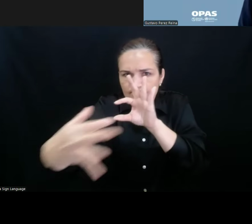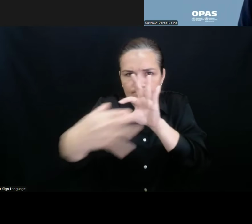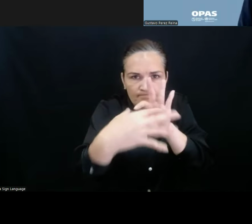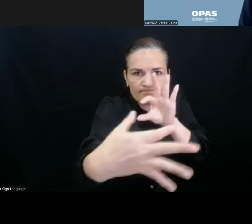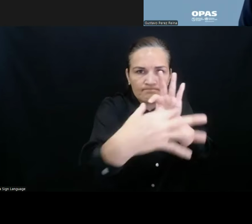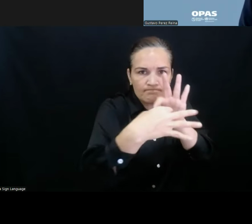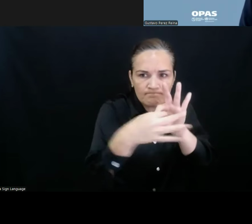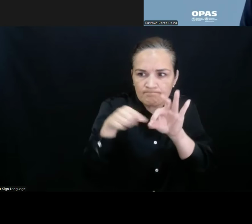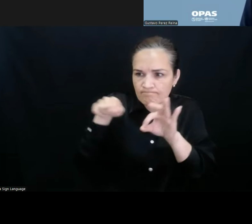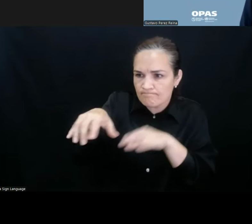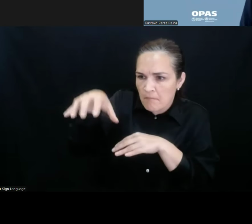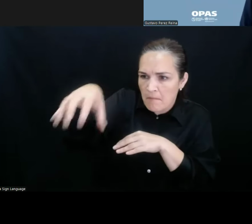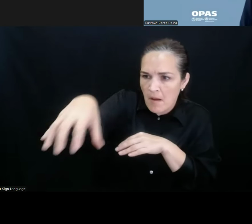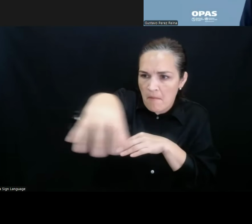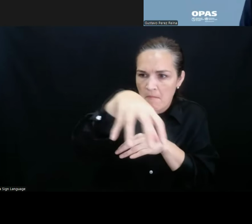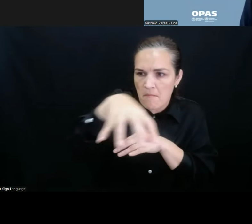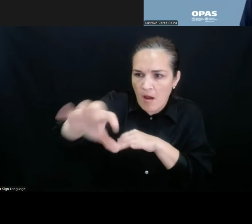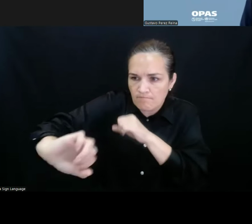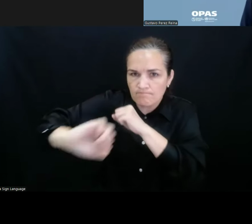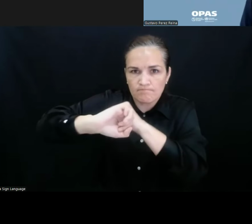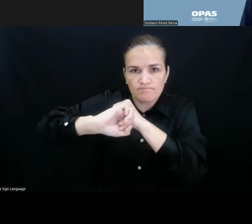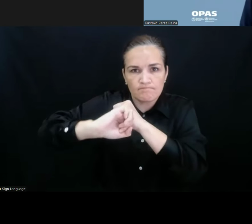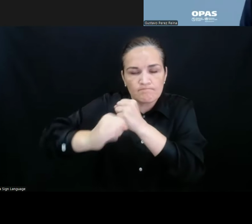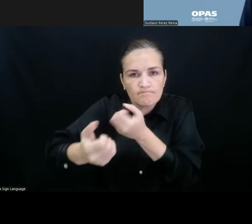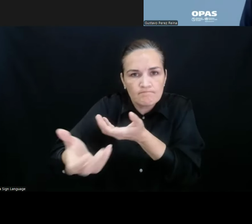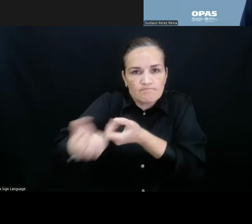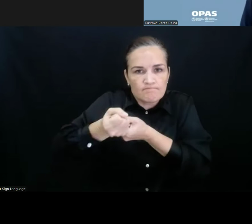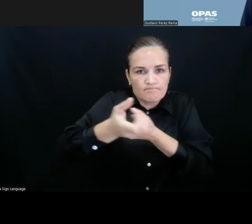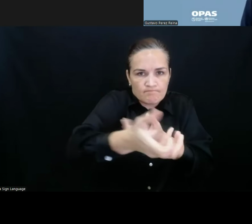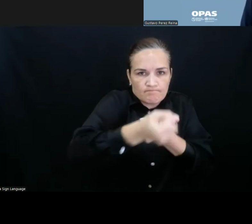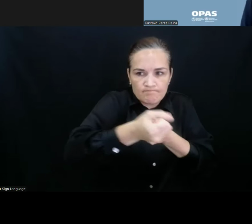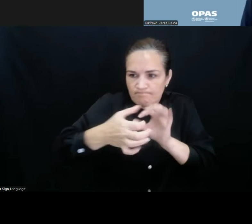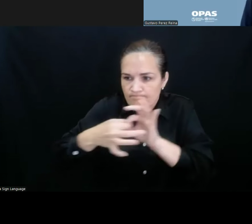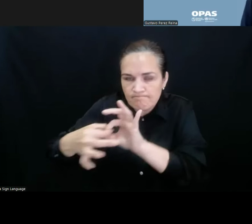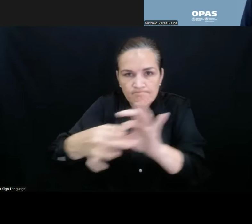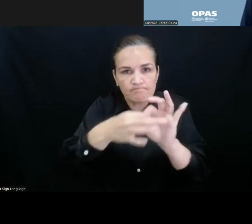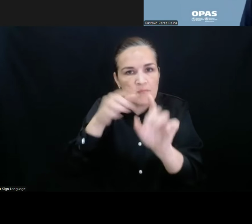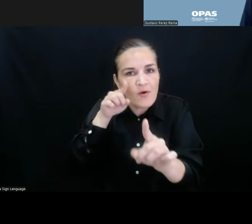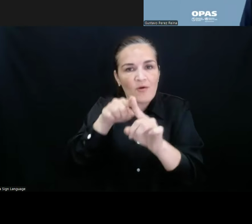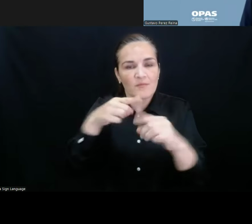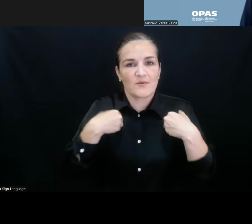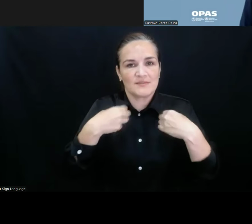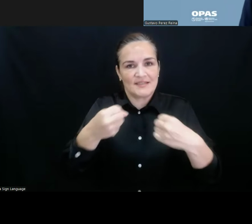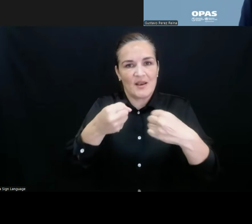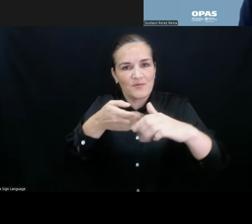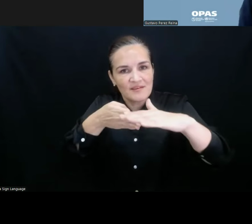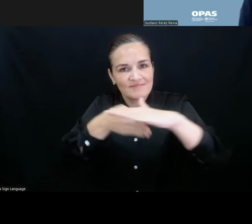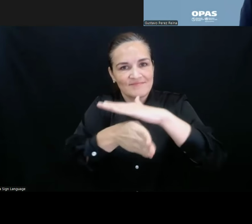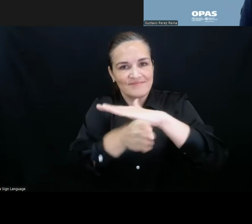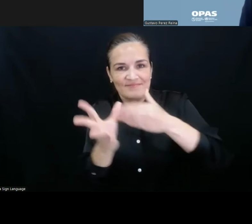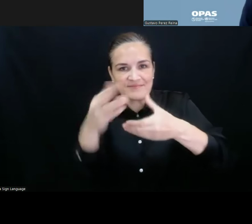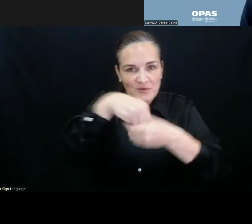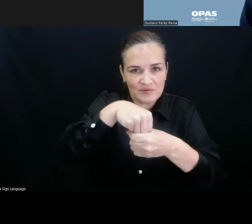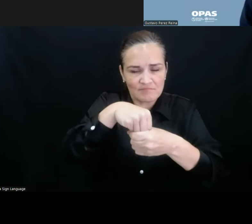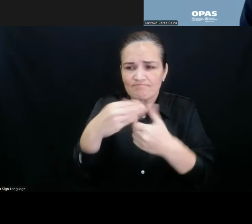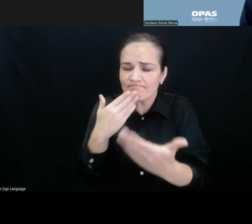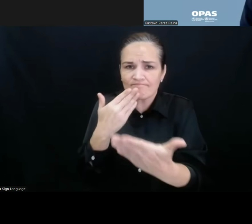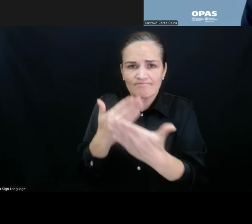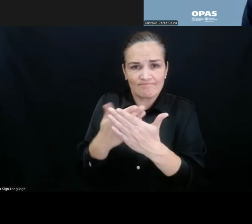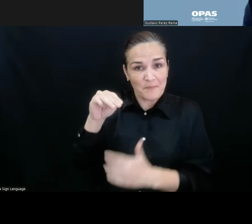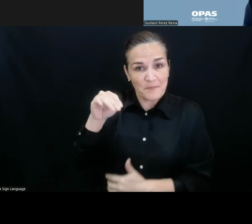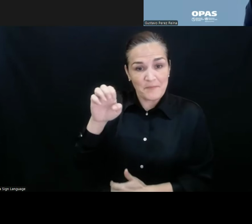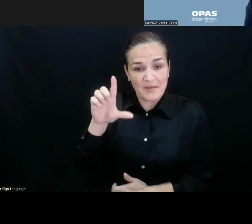needed otra from all the different players en that hacer los intervene servicios de salud in one más way or the other inclusivos y so that accesibles. Muchísimas gracias, health Melanie. services can be Bueno, more pues vamos